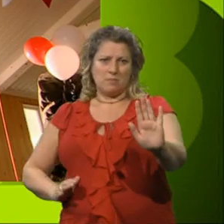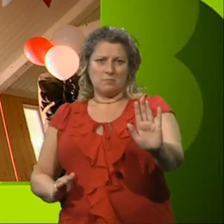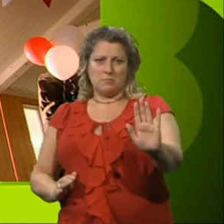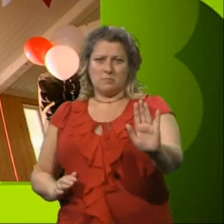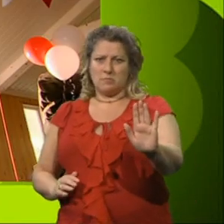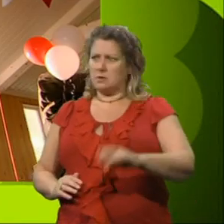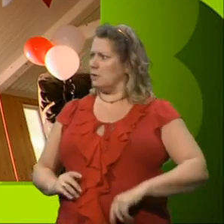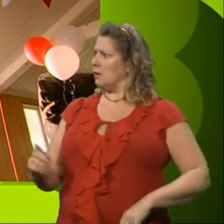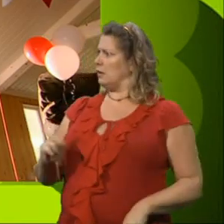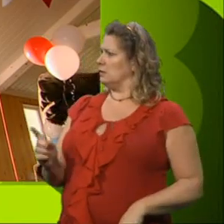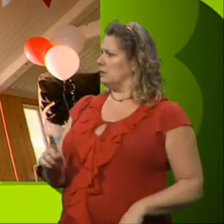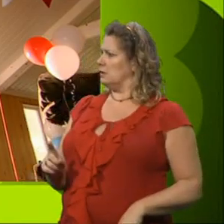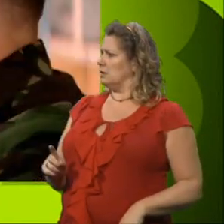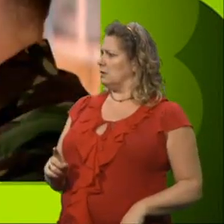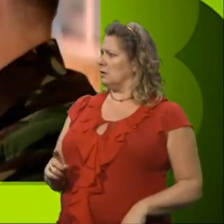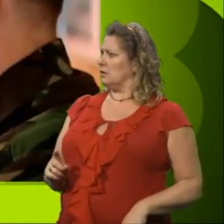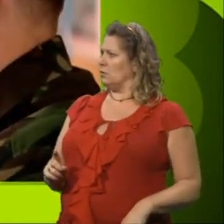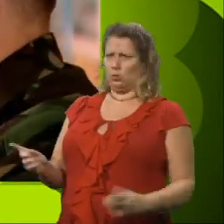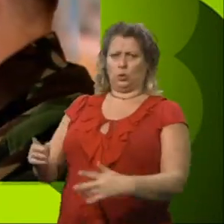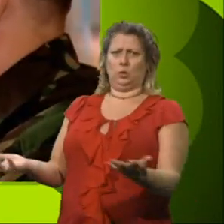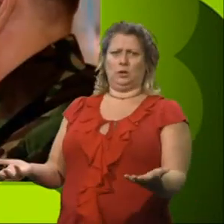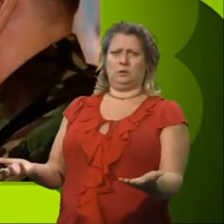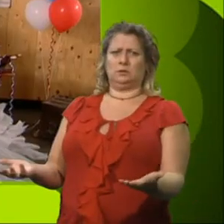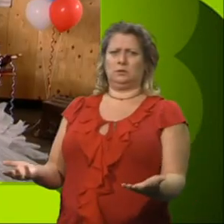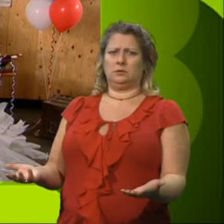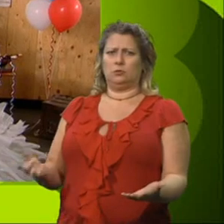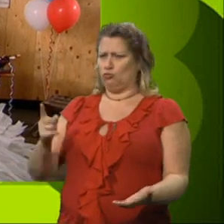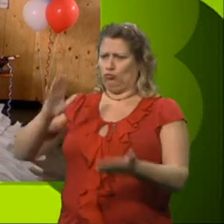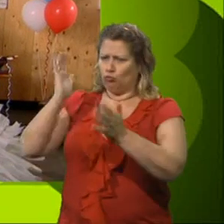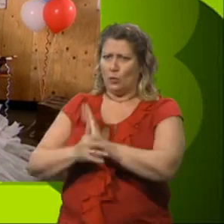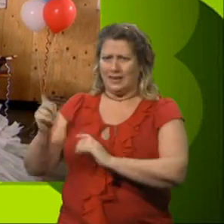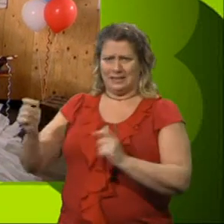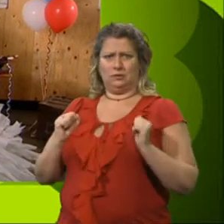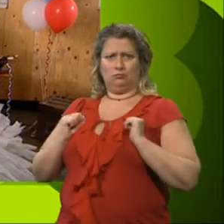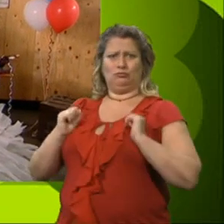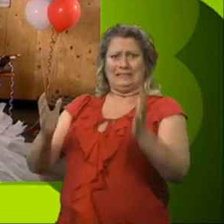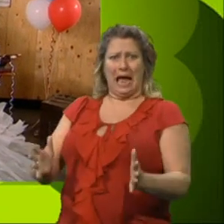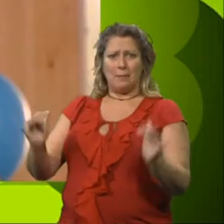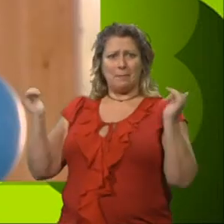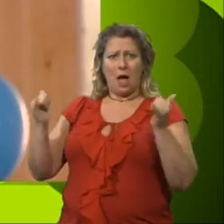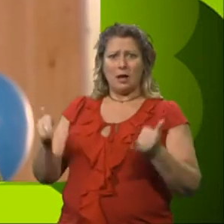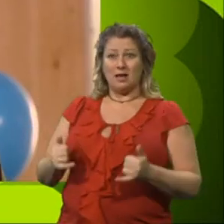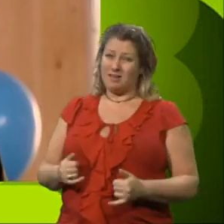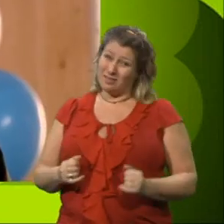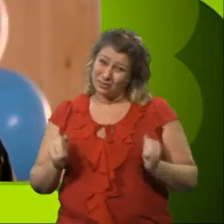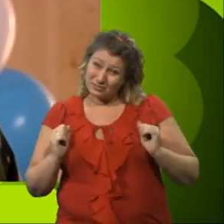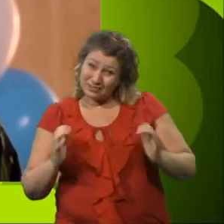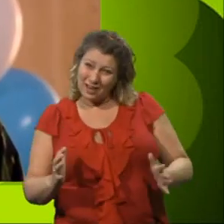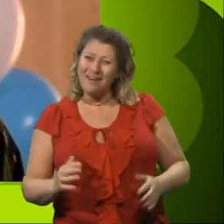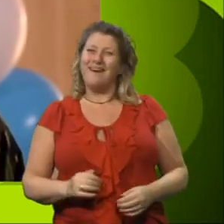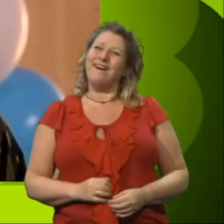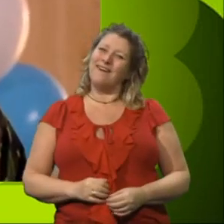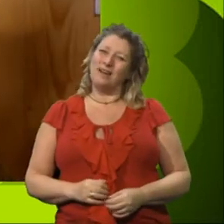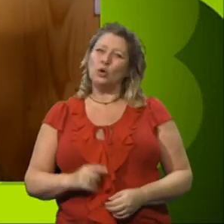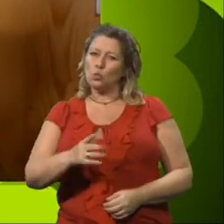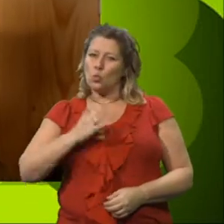there! Digweed! Slacker! What is the meaning of this? You're ruining the Colonel's retirement party. Retirement party indeed.